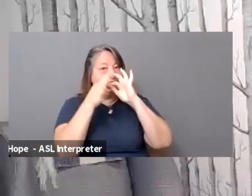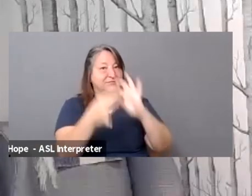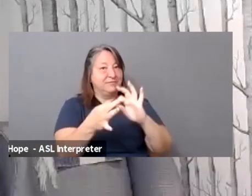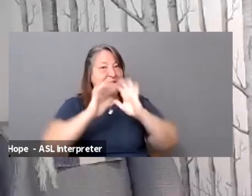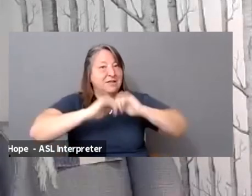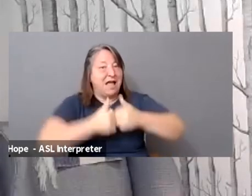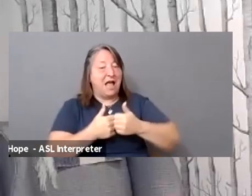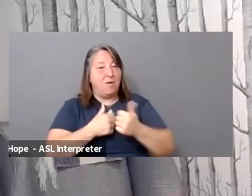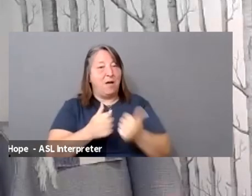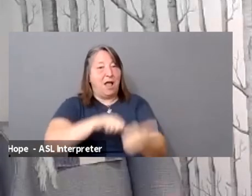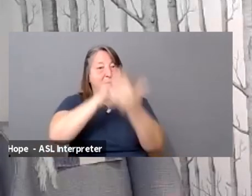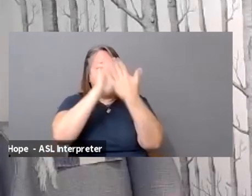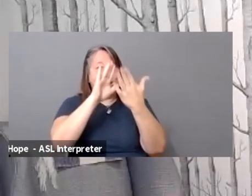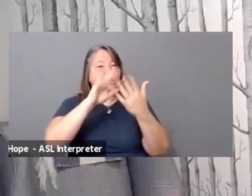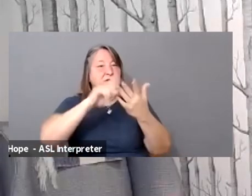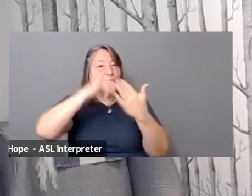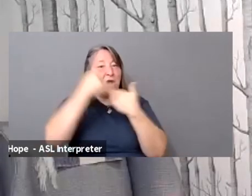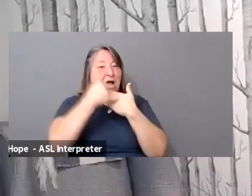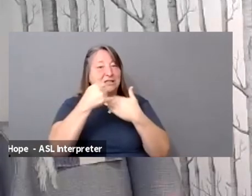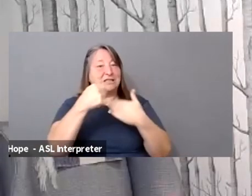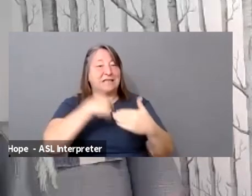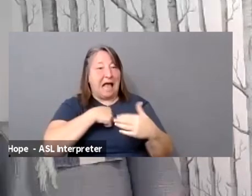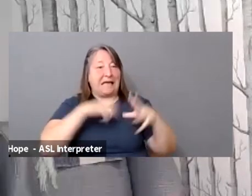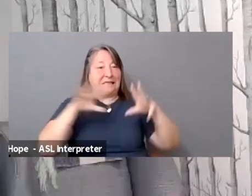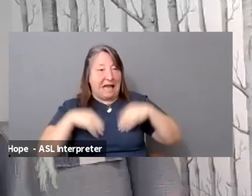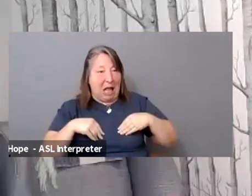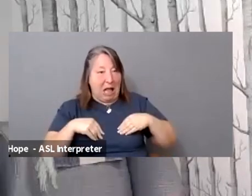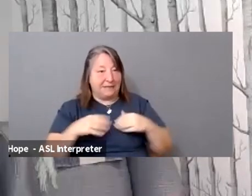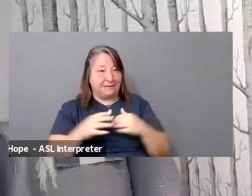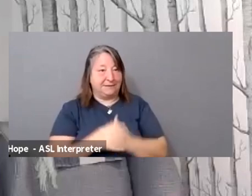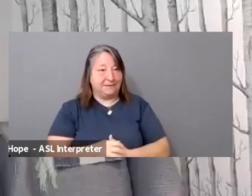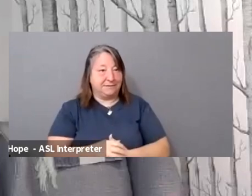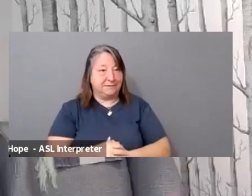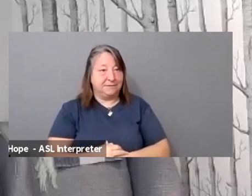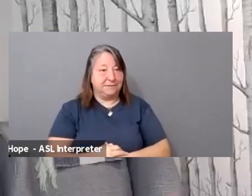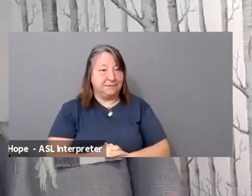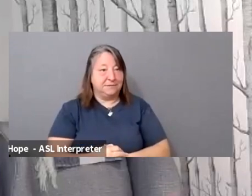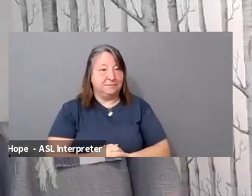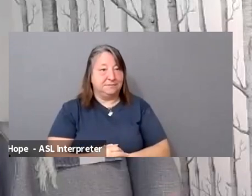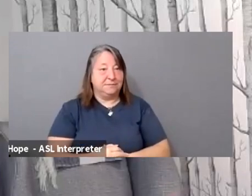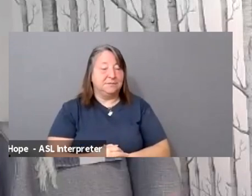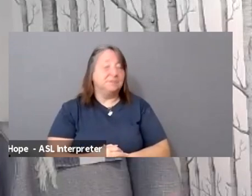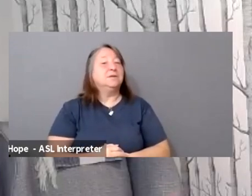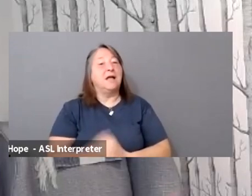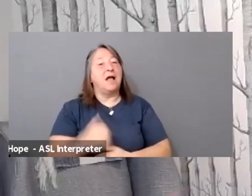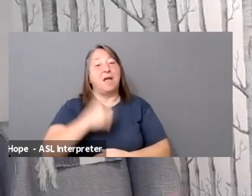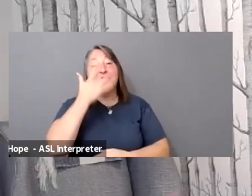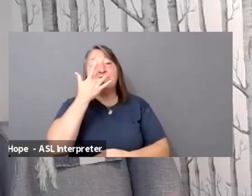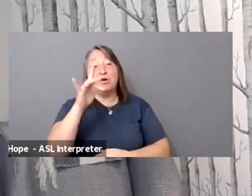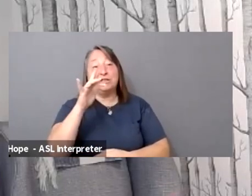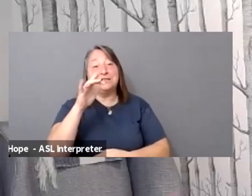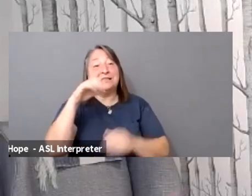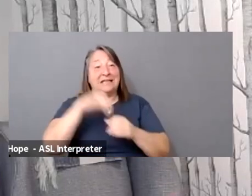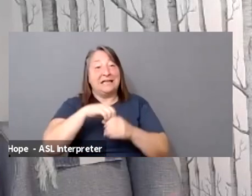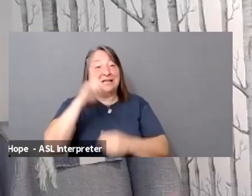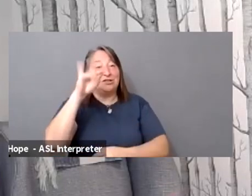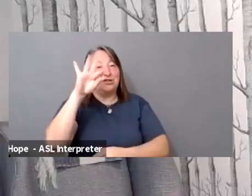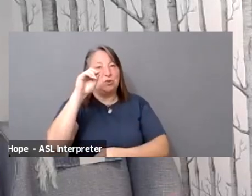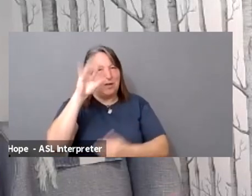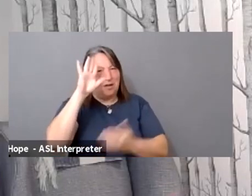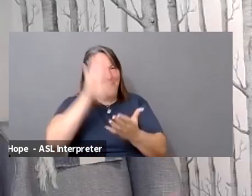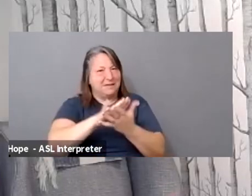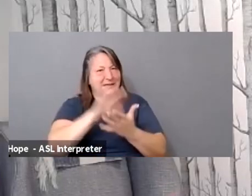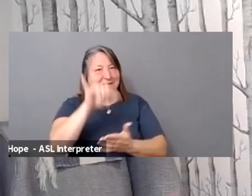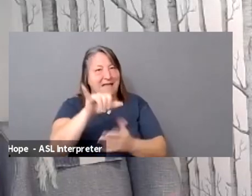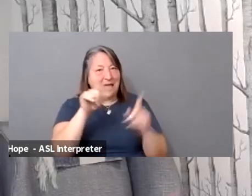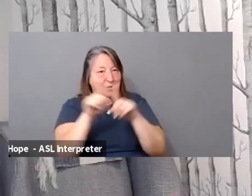know, the projects that we take on, the projects that I personally take on. And I'm fortunate to be at a studio that believes in that as well.